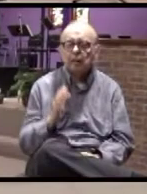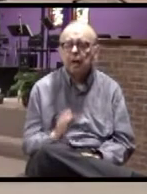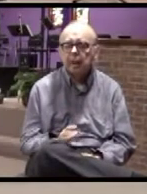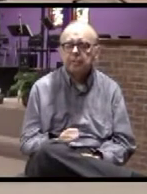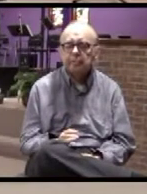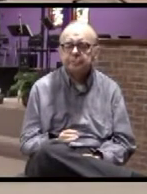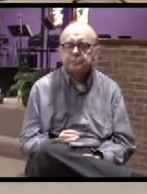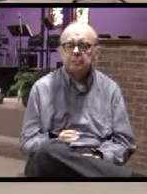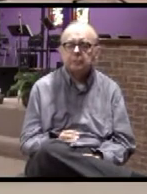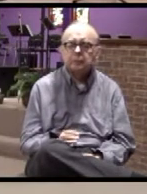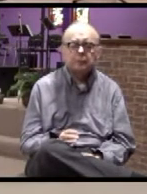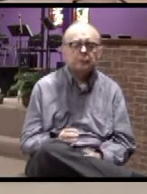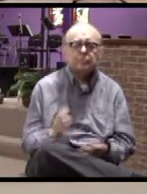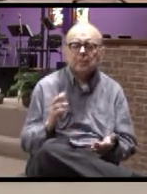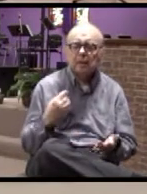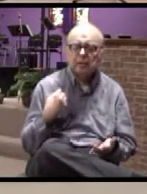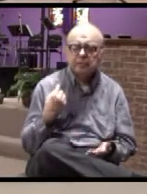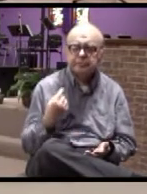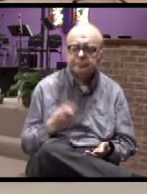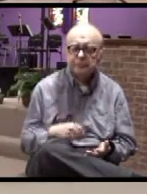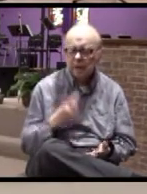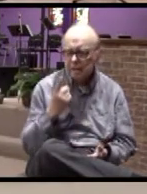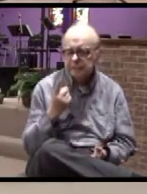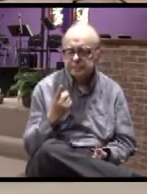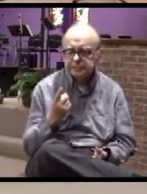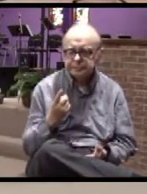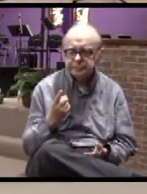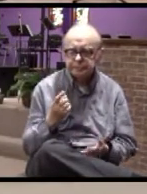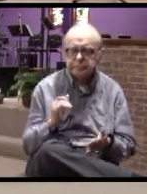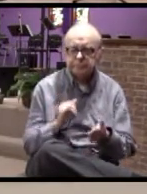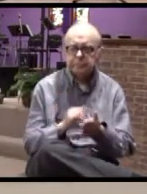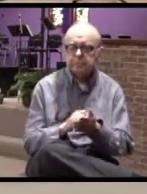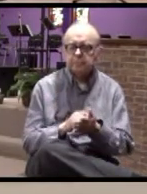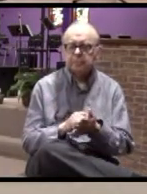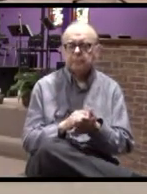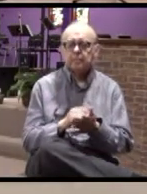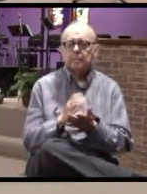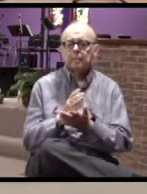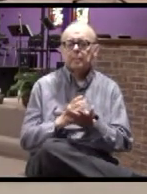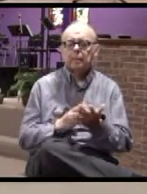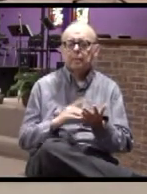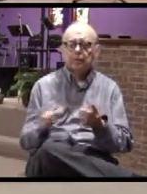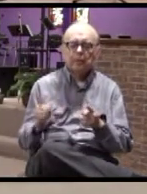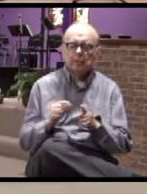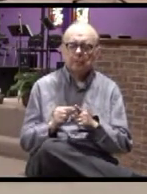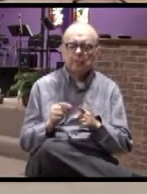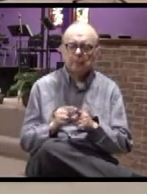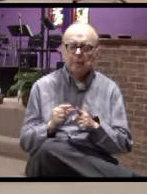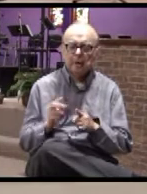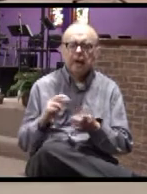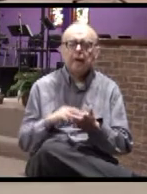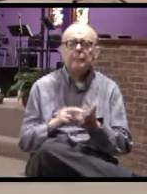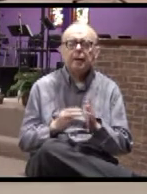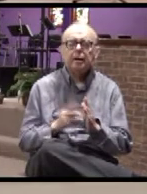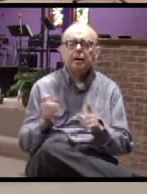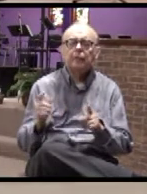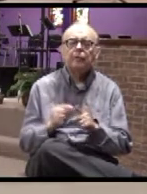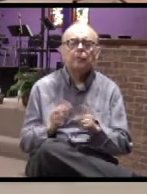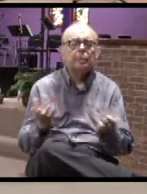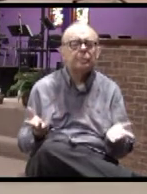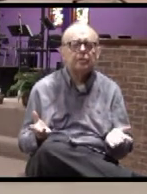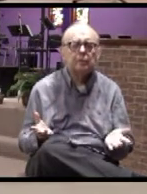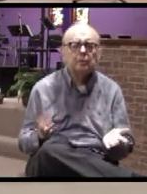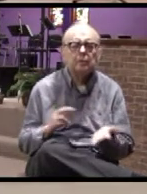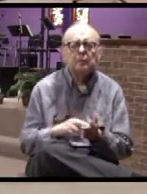God." What do we need to understand is some of these words and what do they mean?